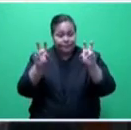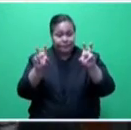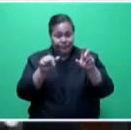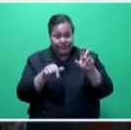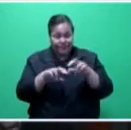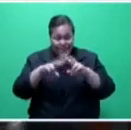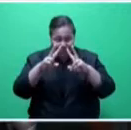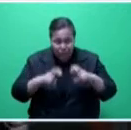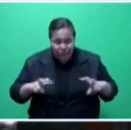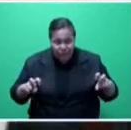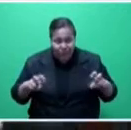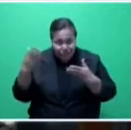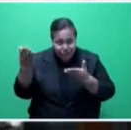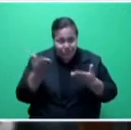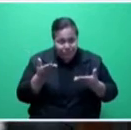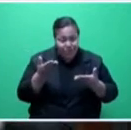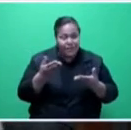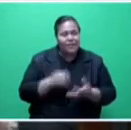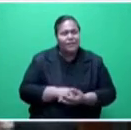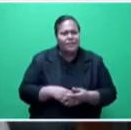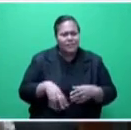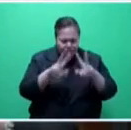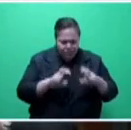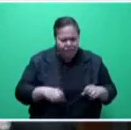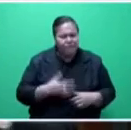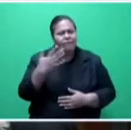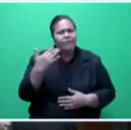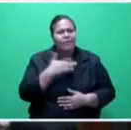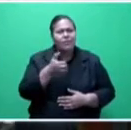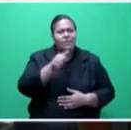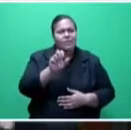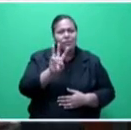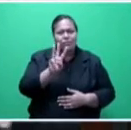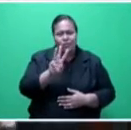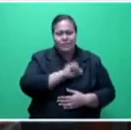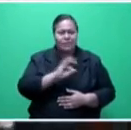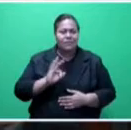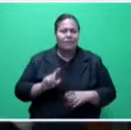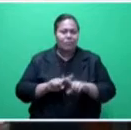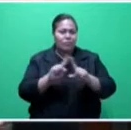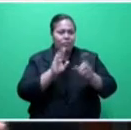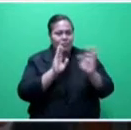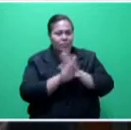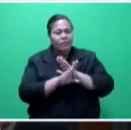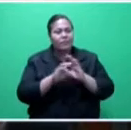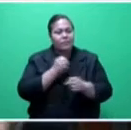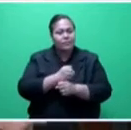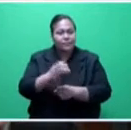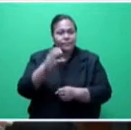Domestic and Sexual Violence in Fiji, which surveyed 563 staff from 3 private